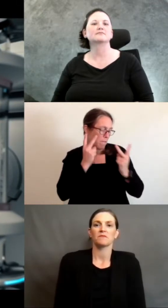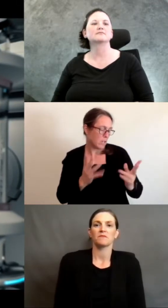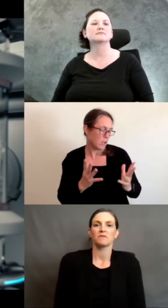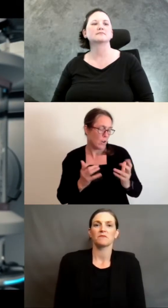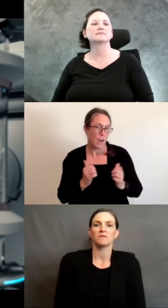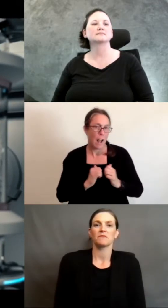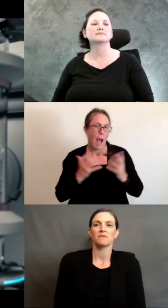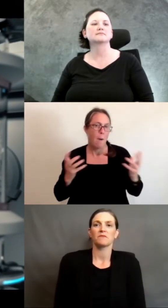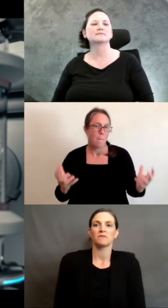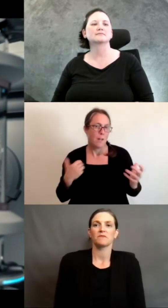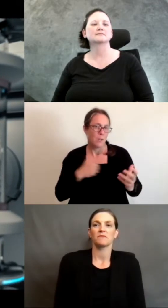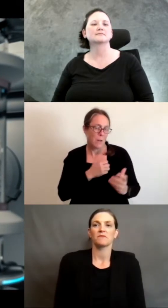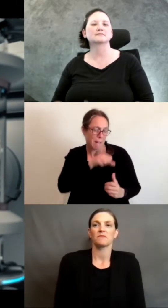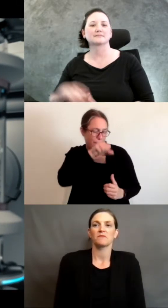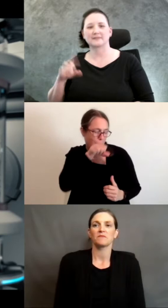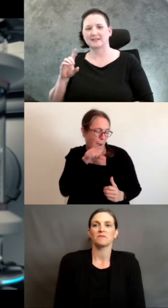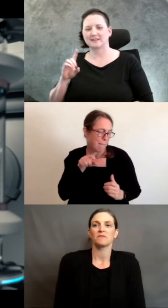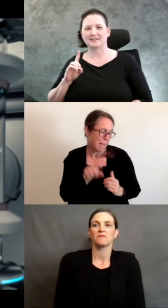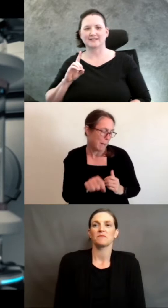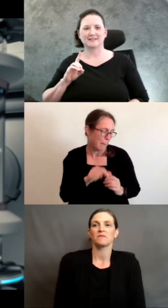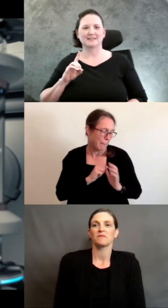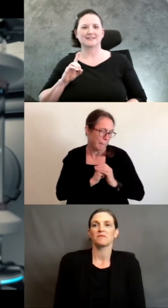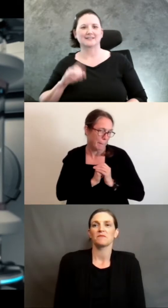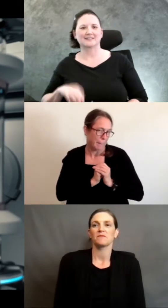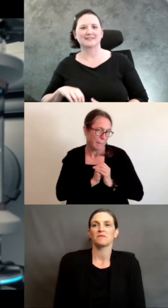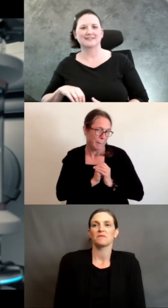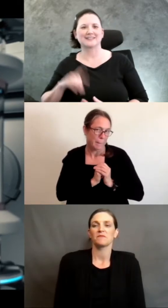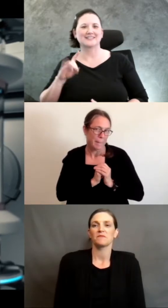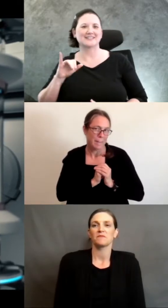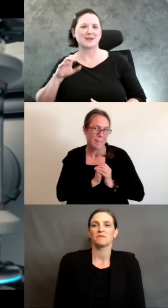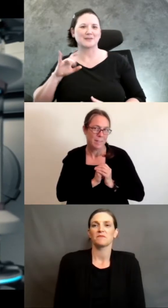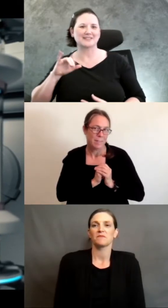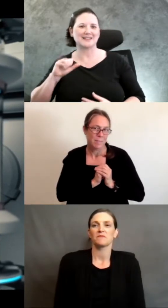my favorite part.